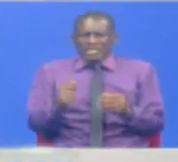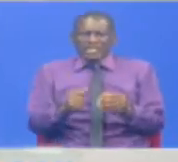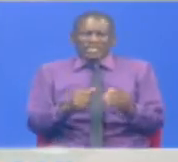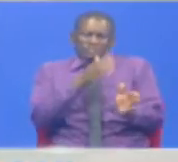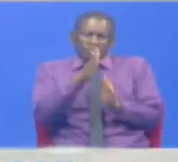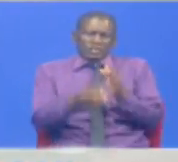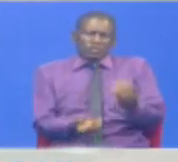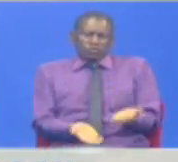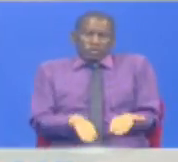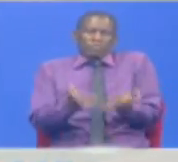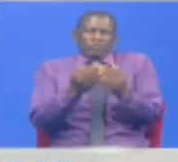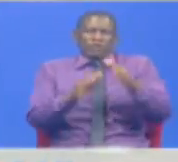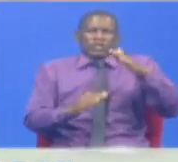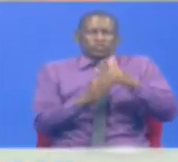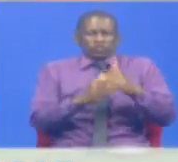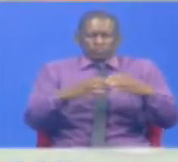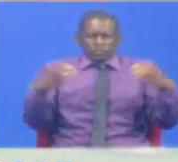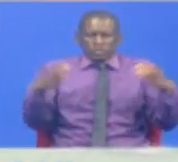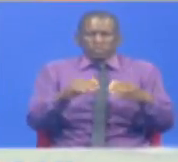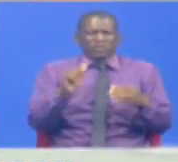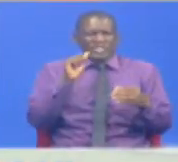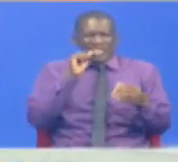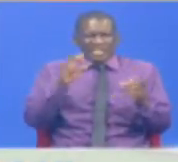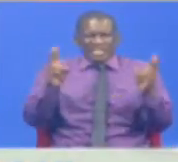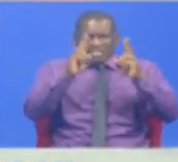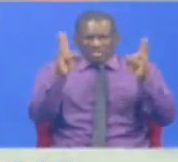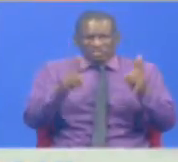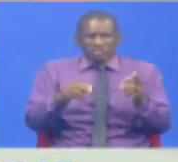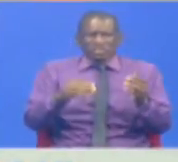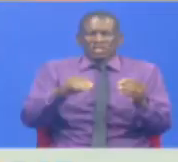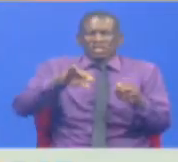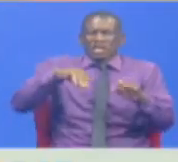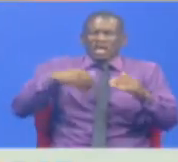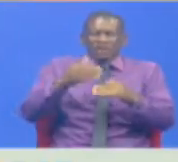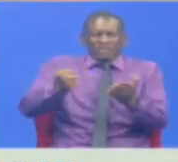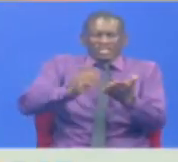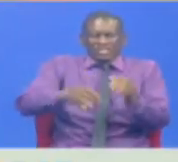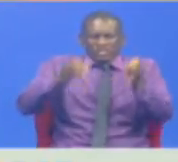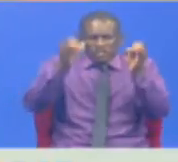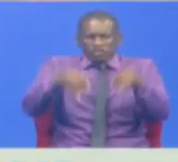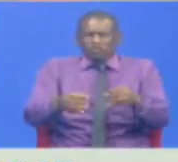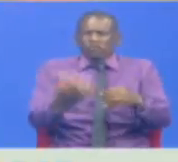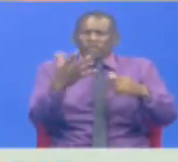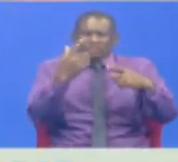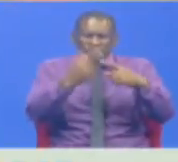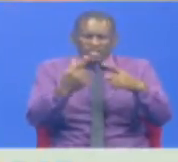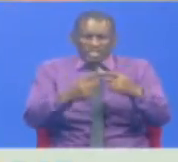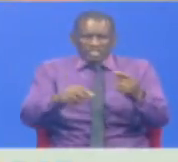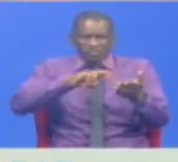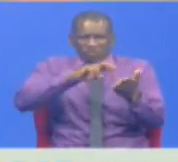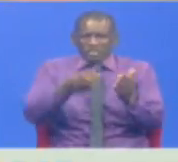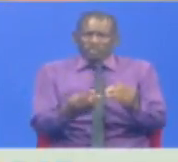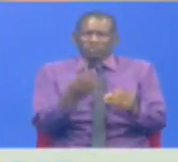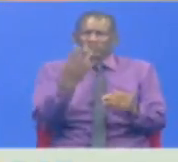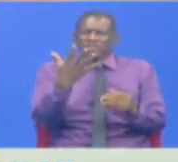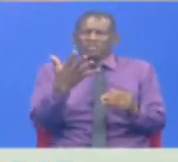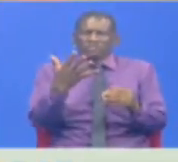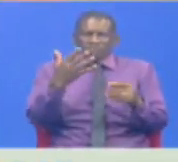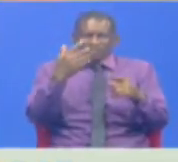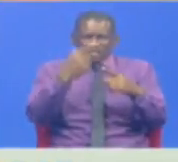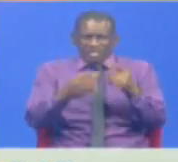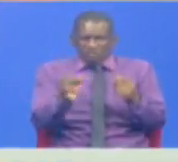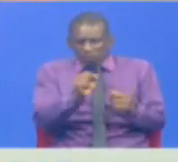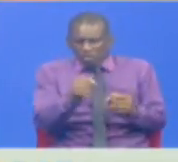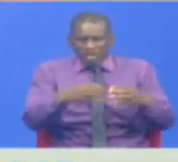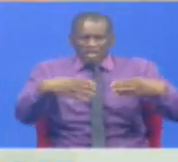around England international Jack Grealish after he signed a new 5-year contract. The 25-year-old playmaker and club